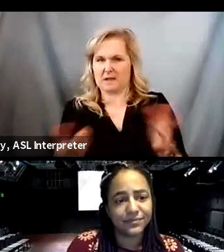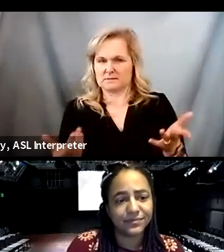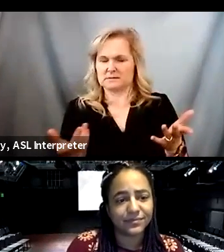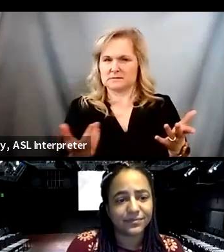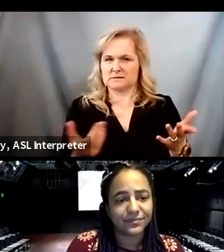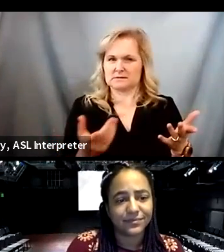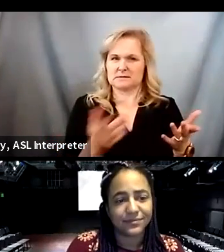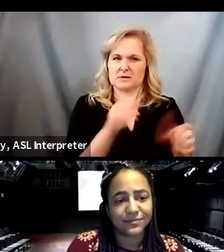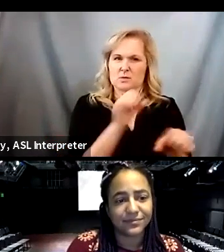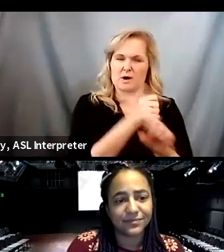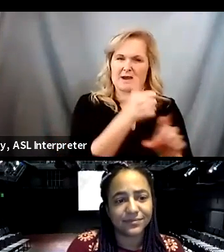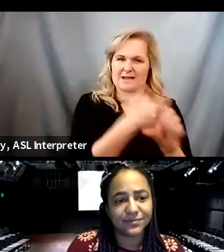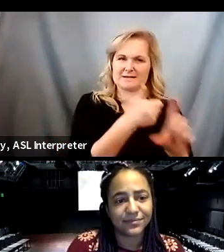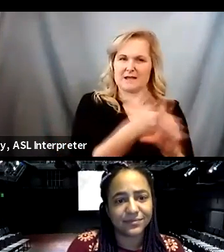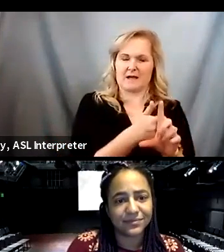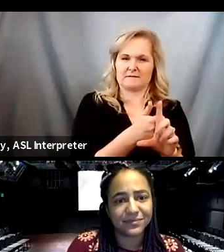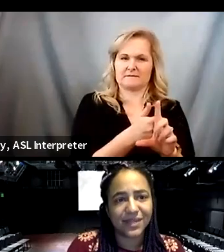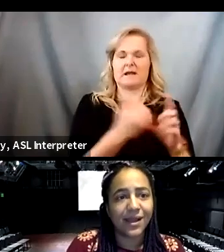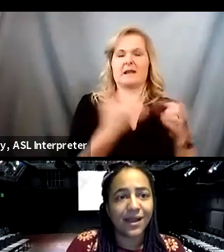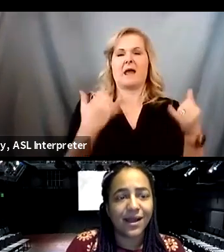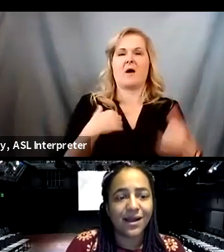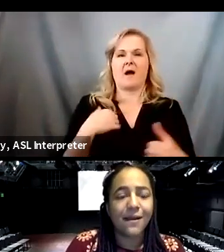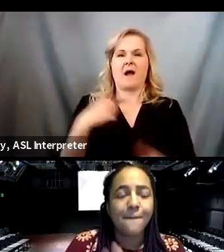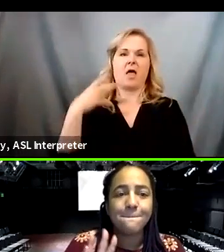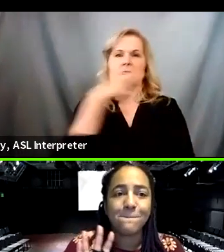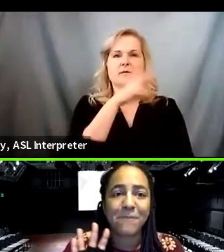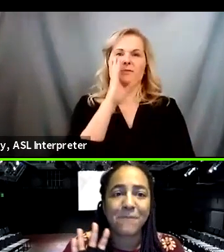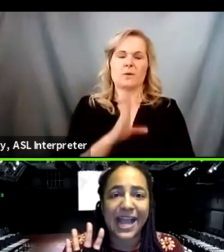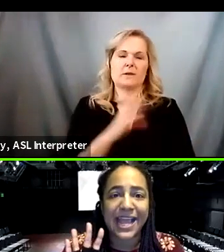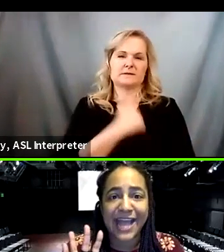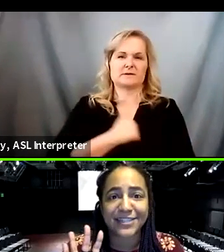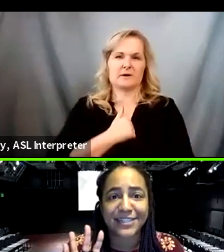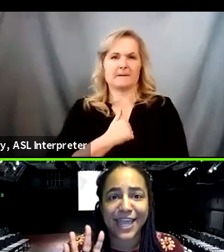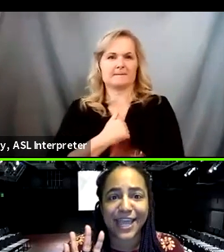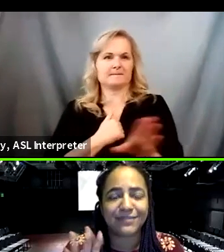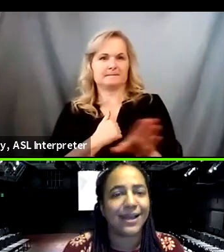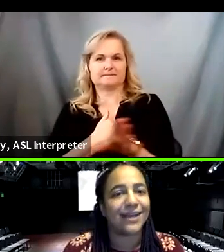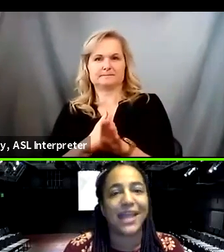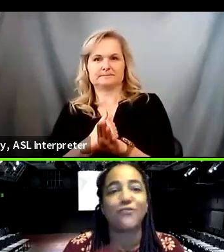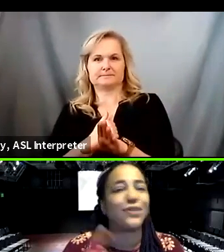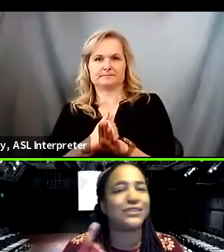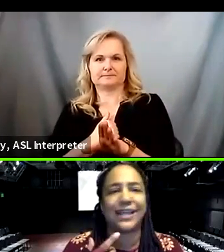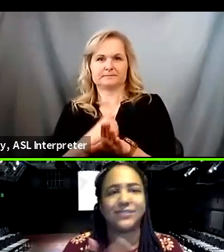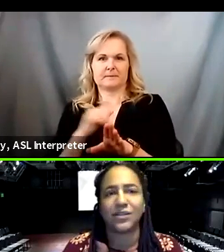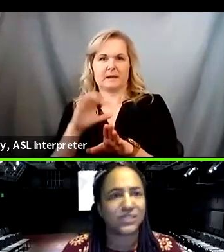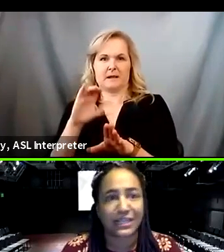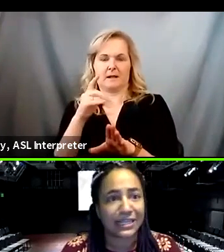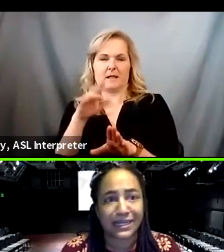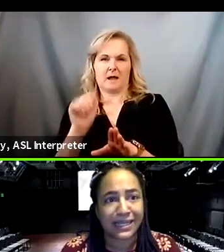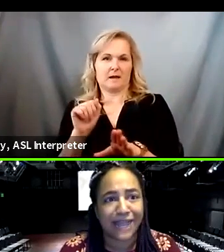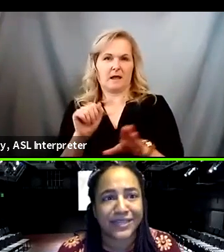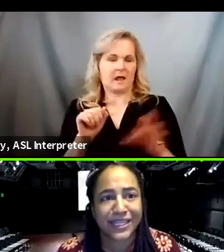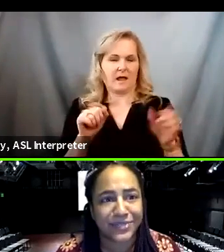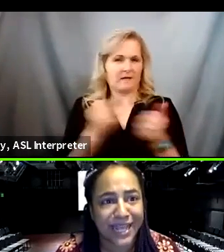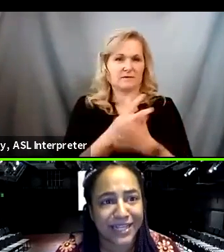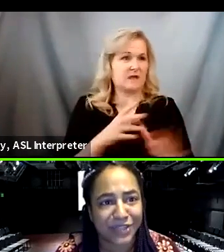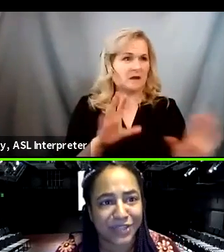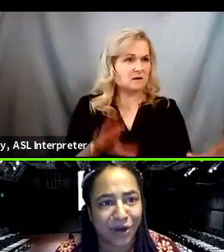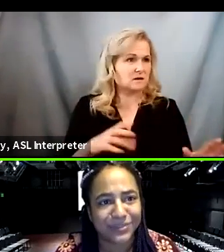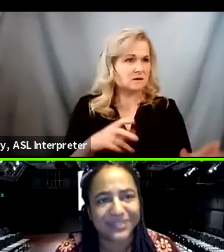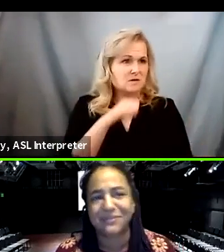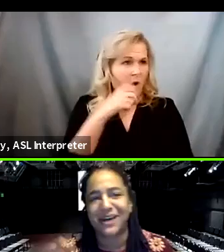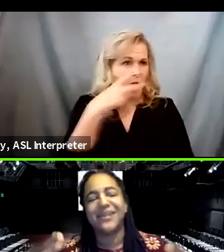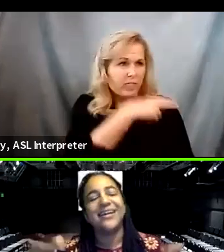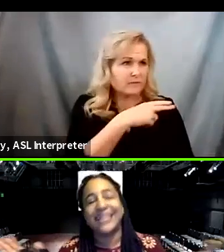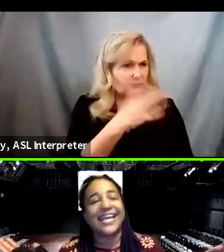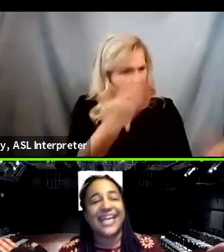even when it's very personal. I'll shut up now, sorry. May I ask, everyone's like, don't shut up. Everything you say is